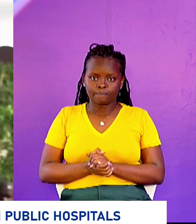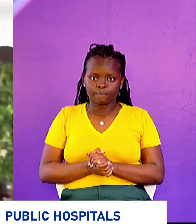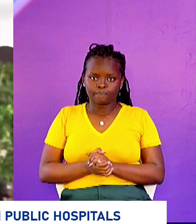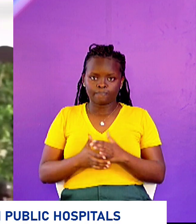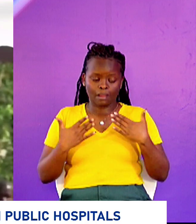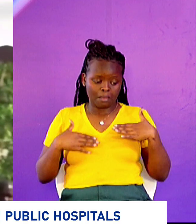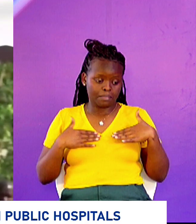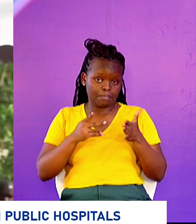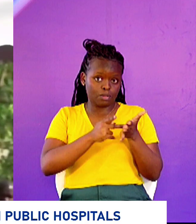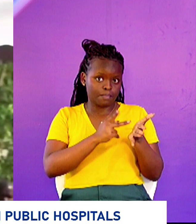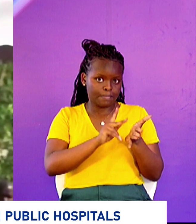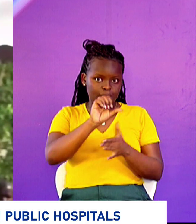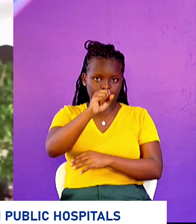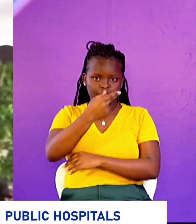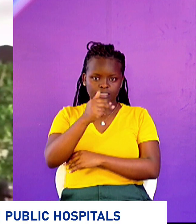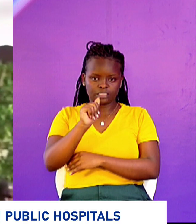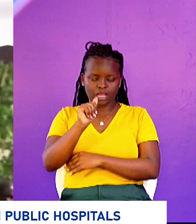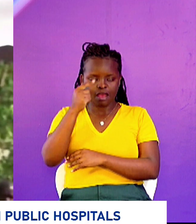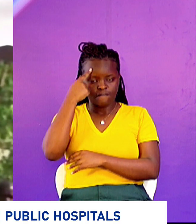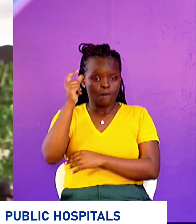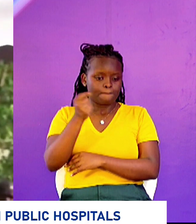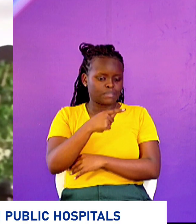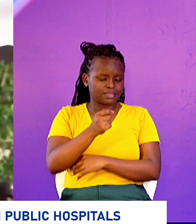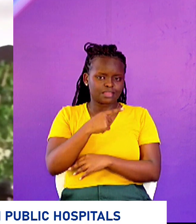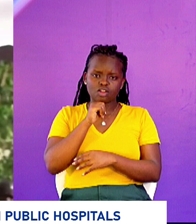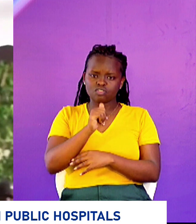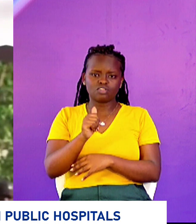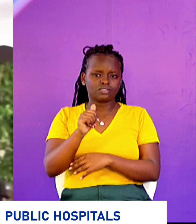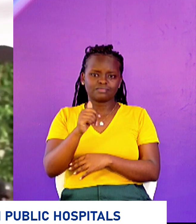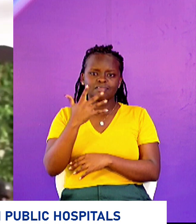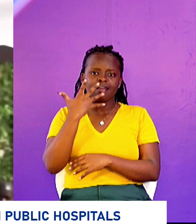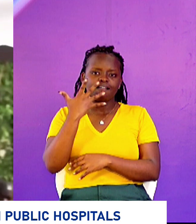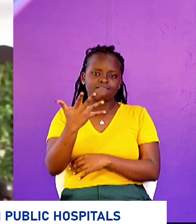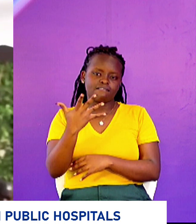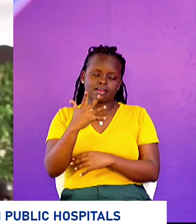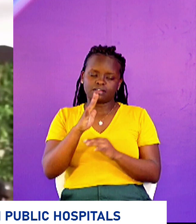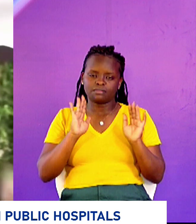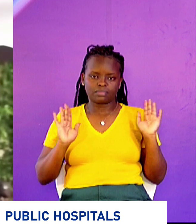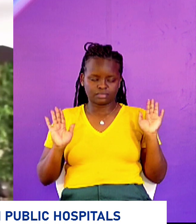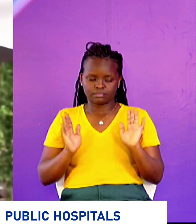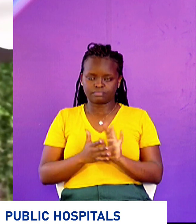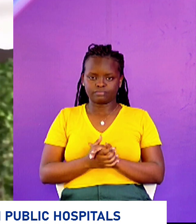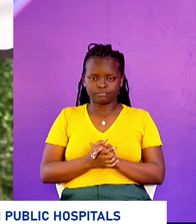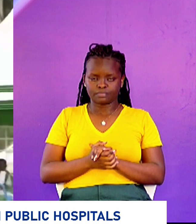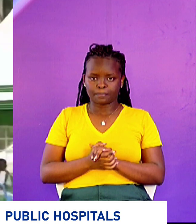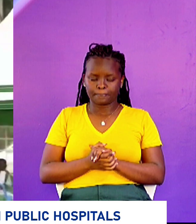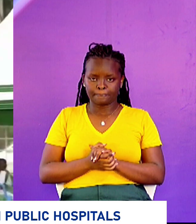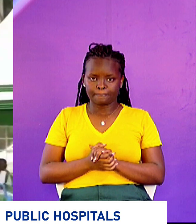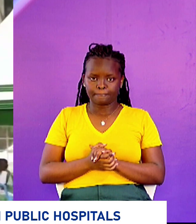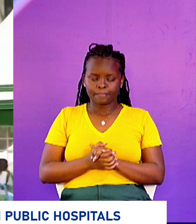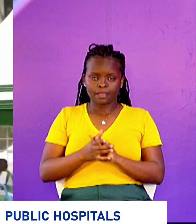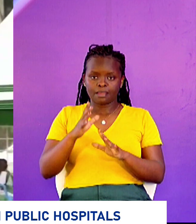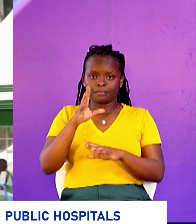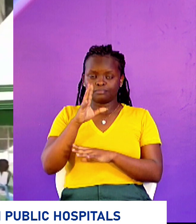Wananchi walipe SHA kwa mwezi na wasilipe pesa ambayo ni shilingi 500. Mr.